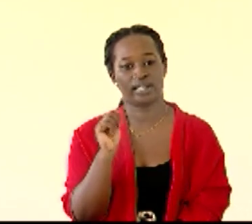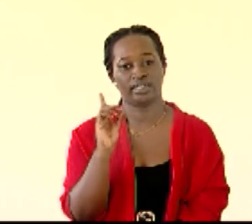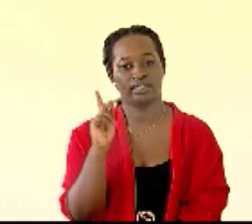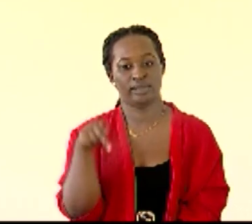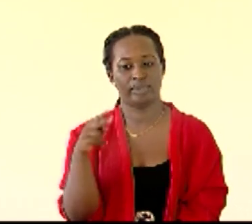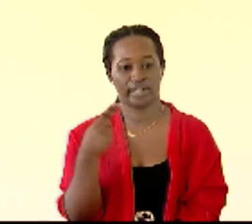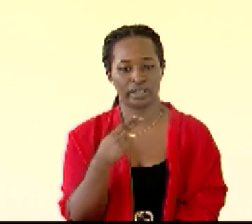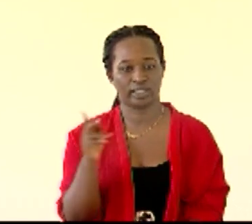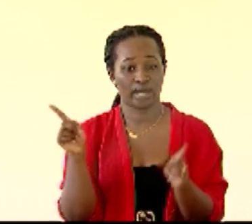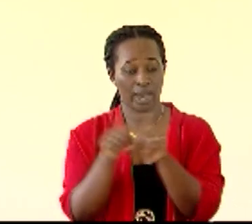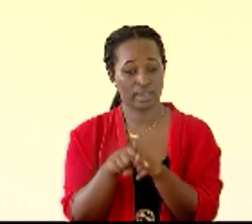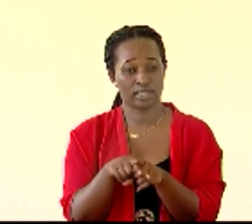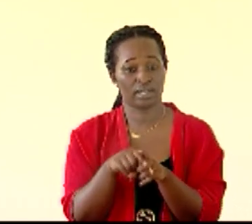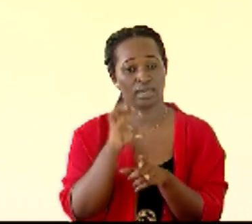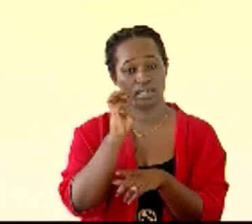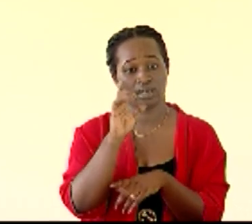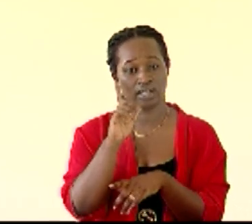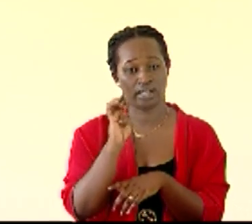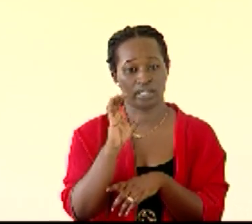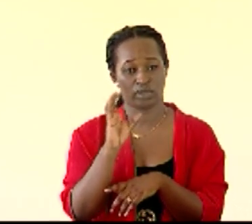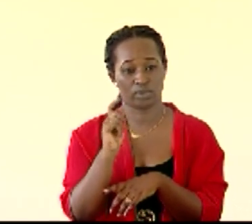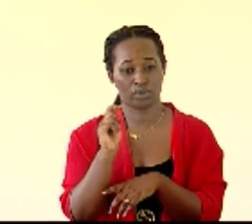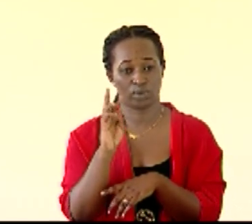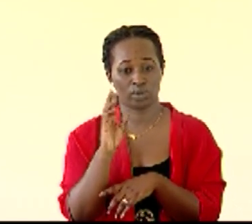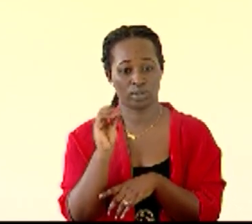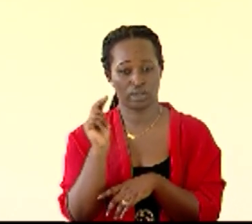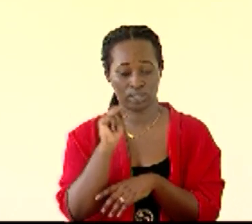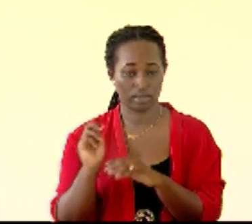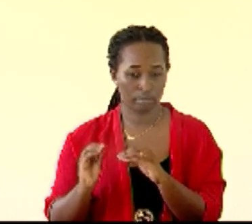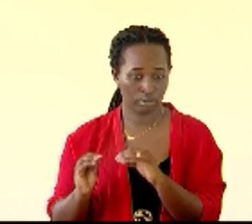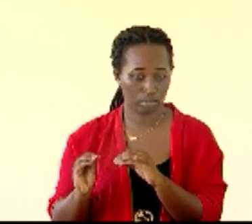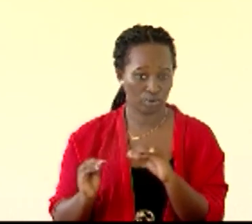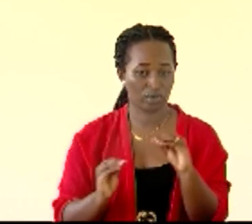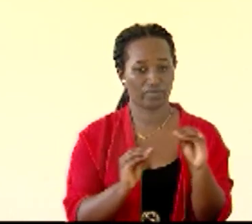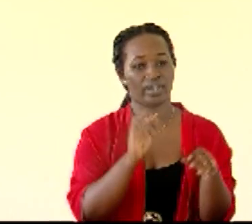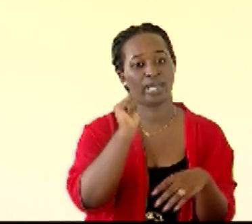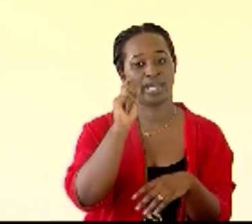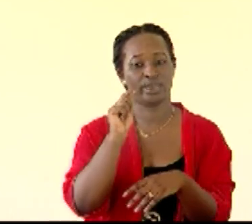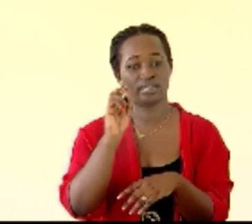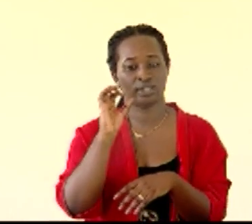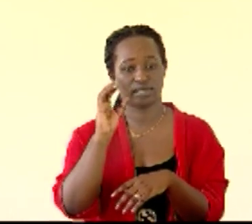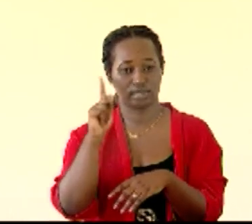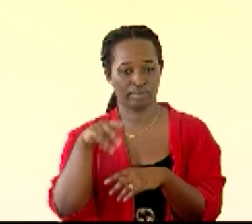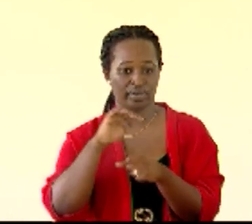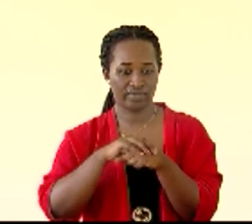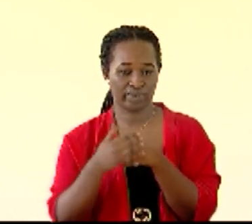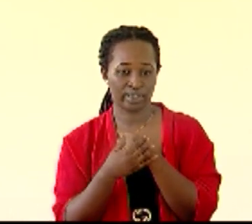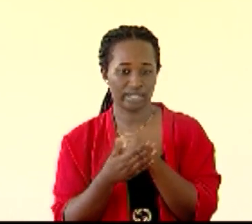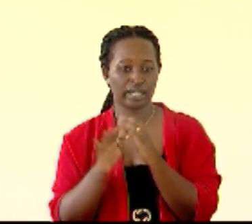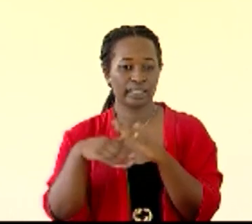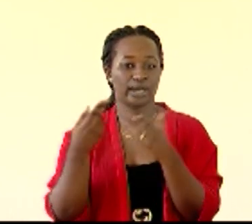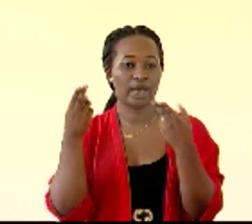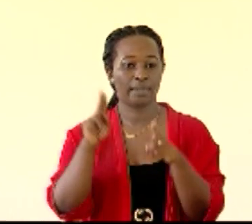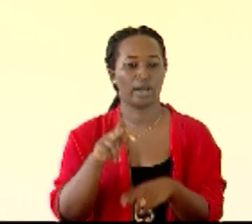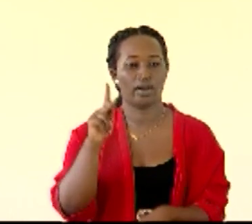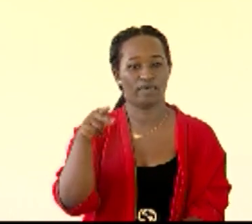As the electrons move, they are pumped, ATP is produced, photophosphorylation. Phosphorylate is to add